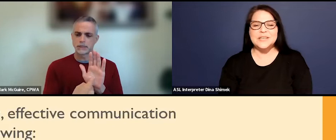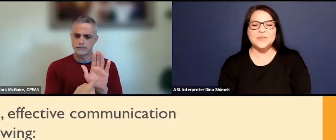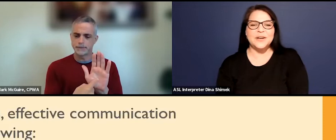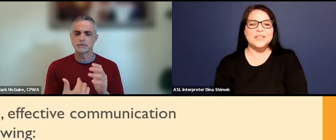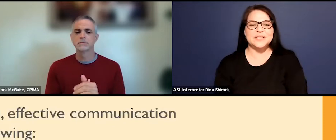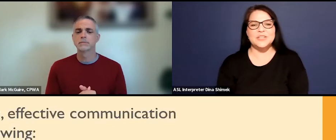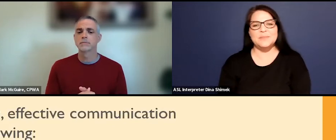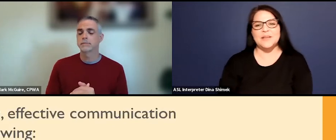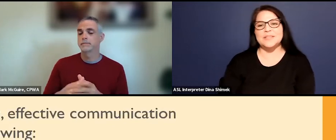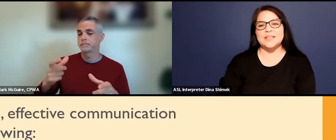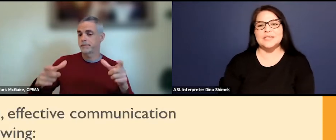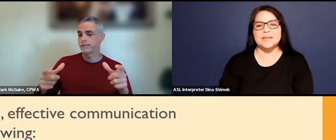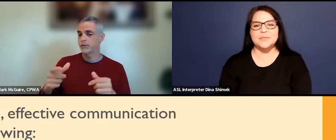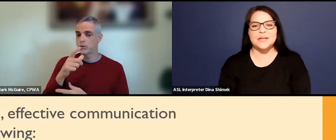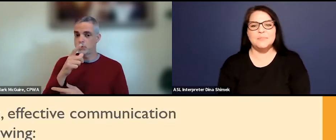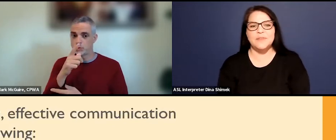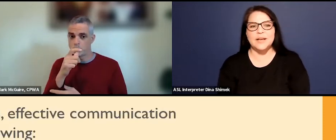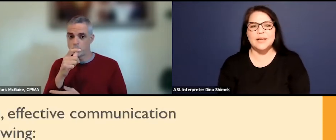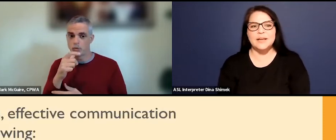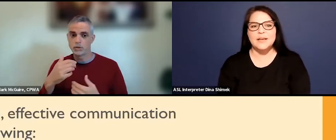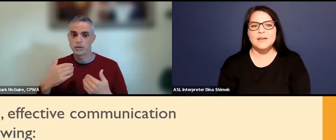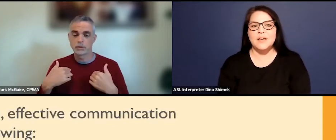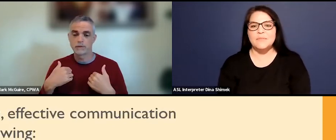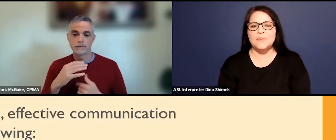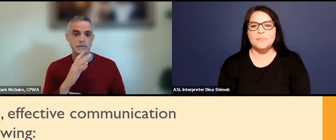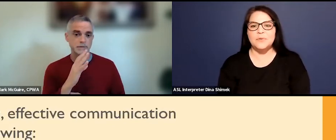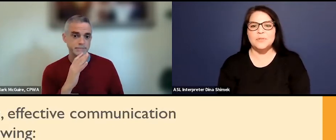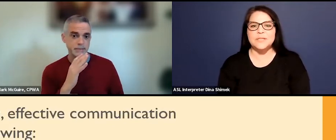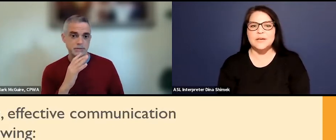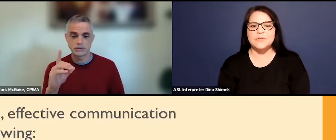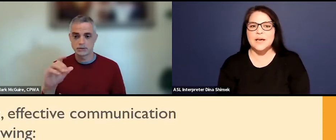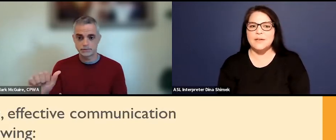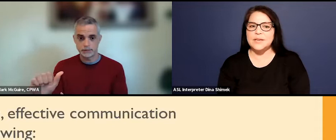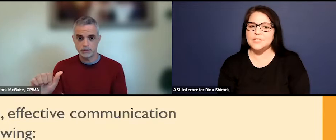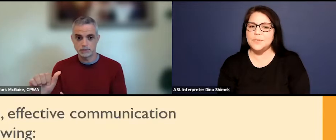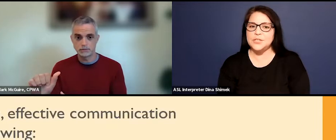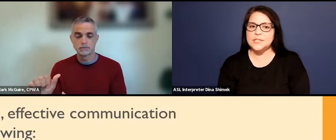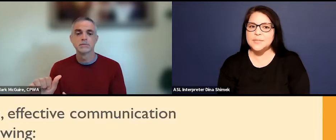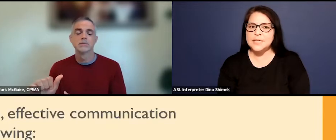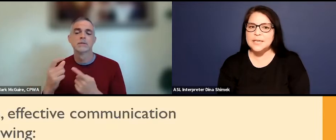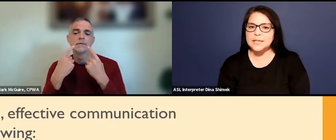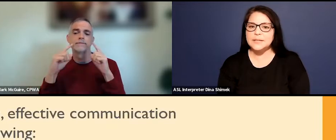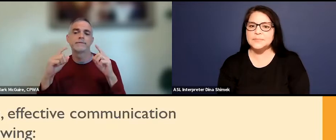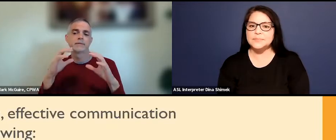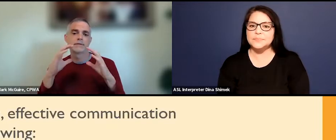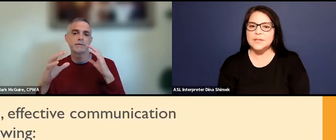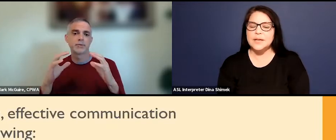So continuing on our discussion about this and the examples that I'm providing, people who themselves have a speech